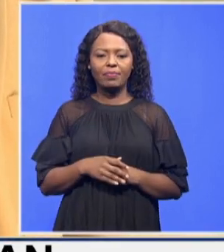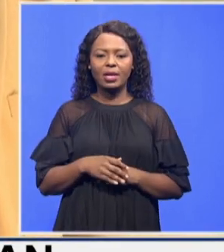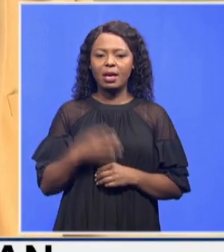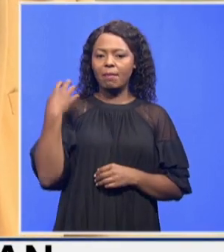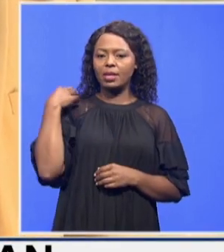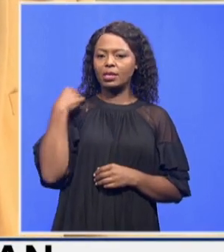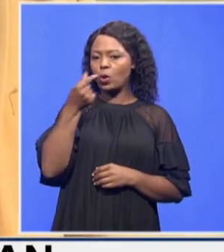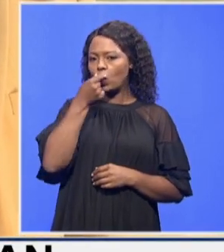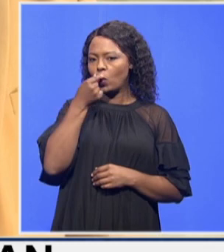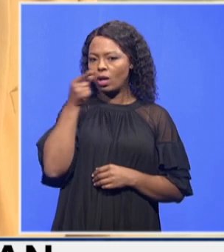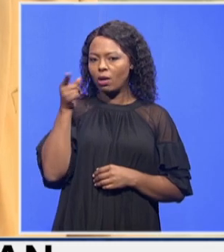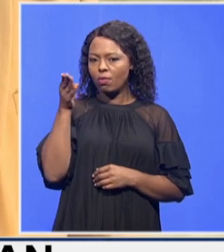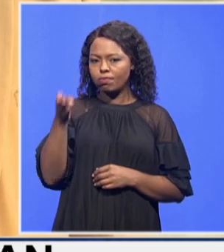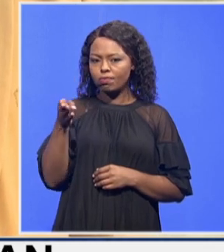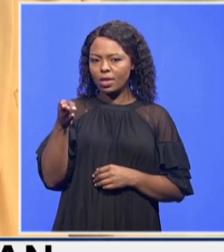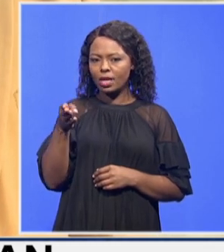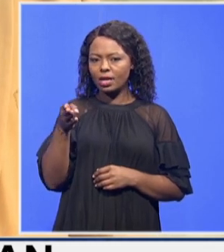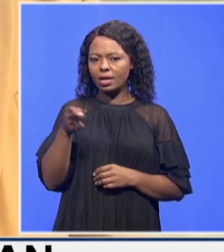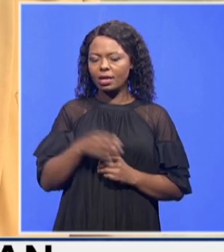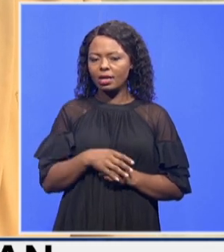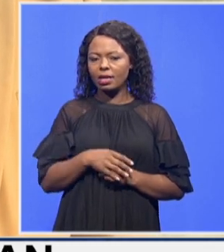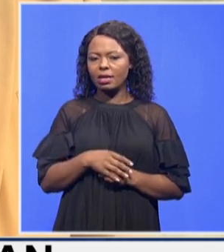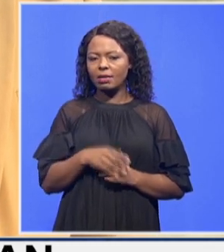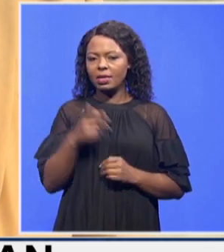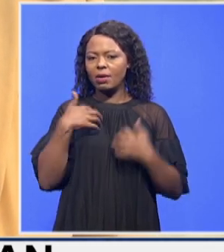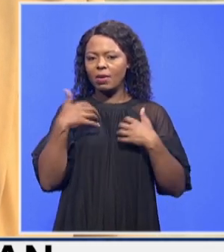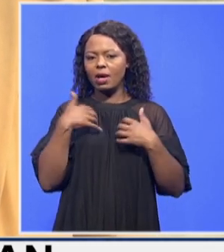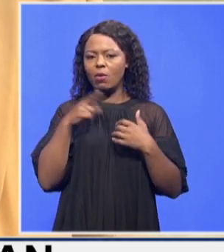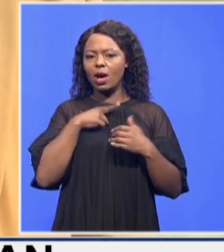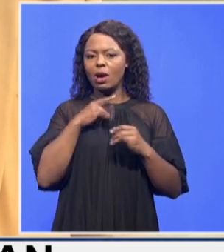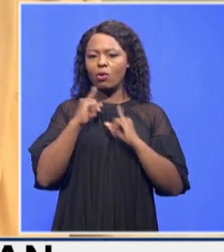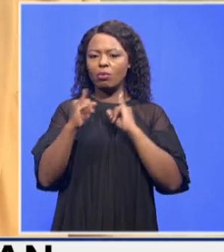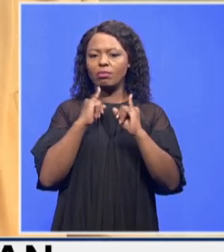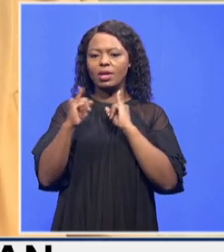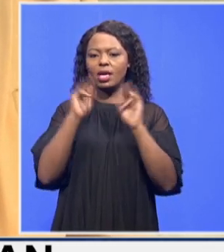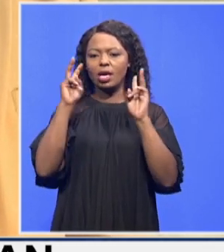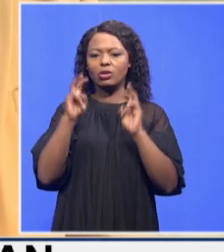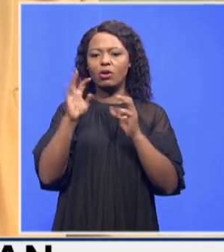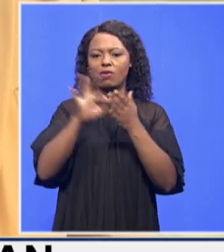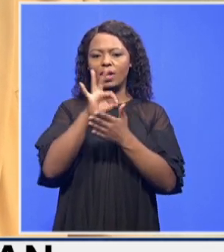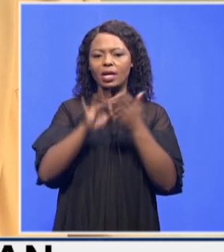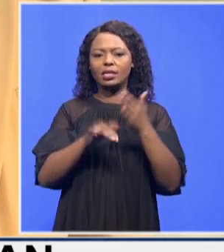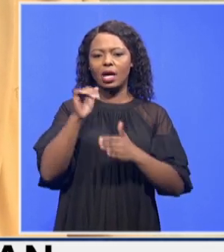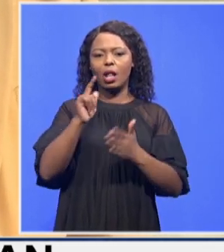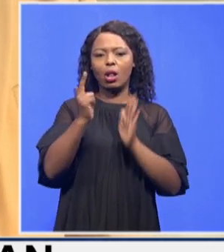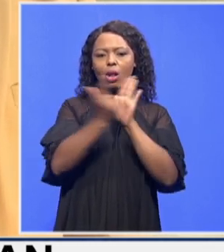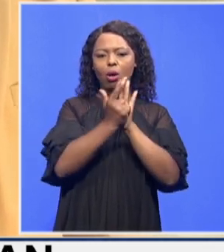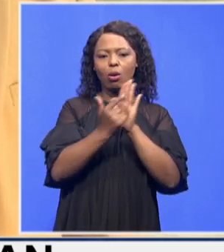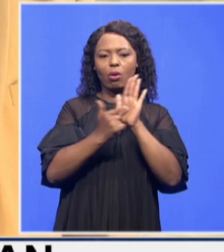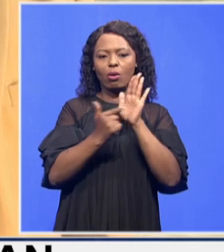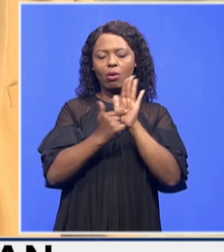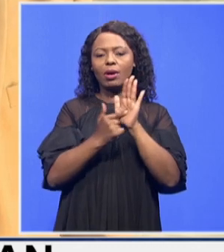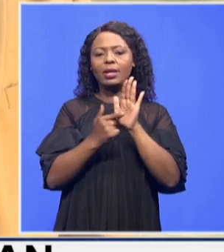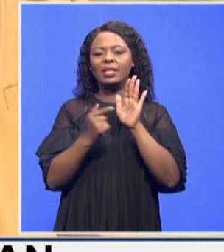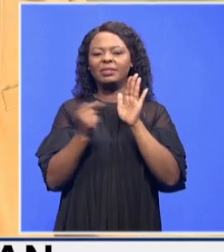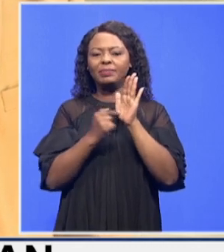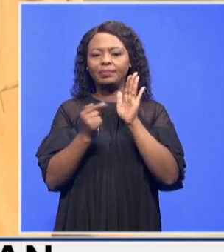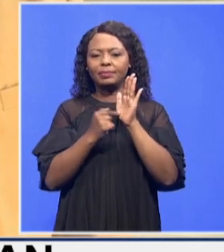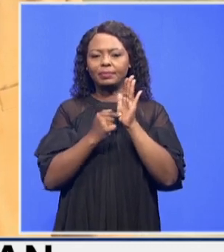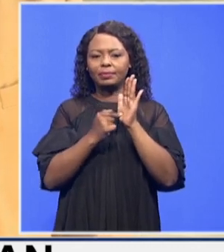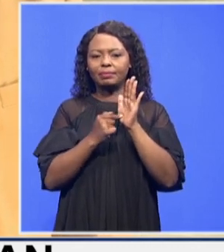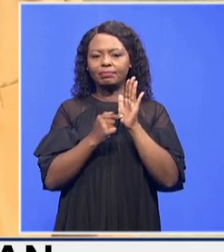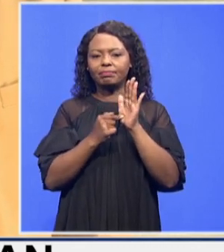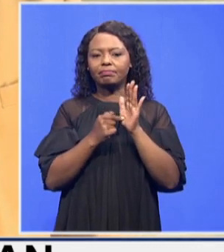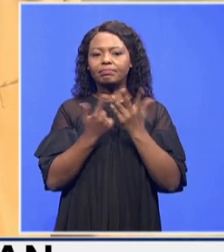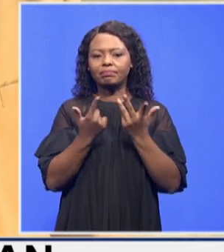still with you, Samkele. I just wondered about the conversation around the electoral law that is being